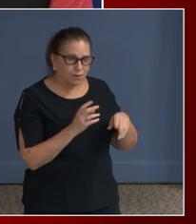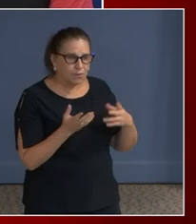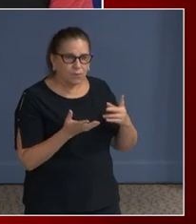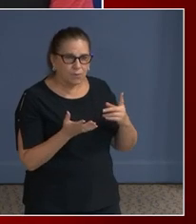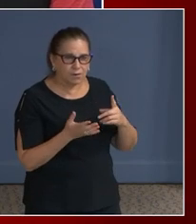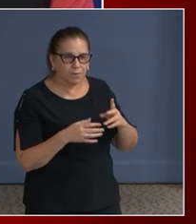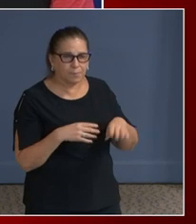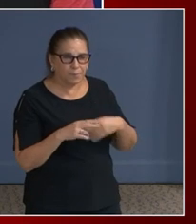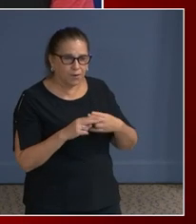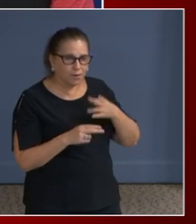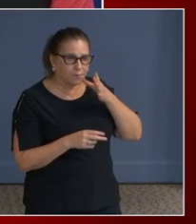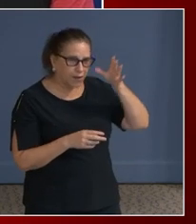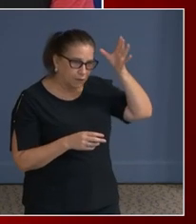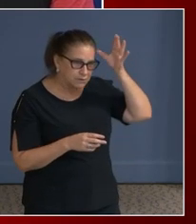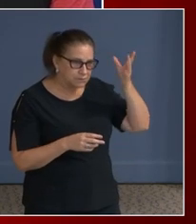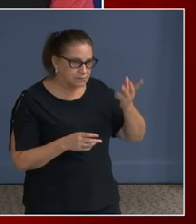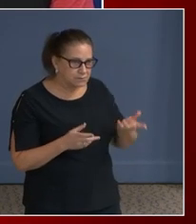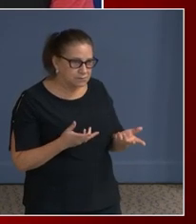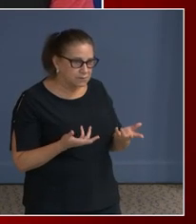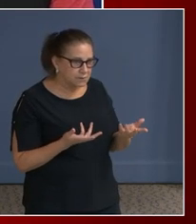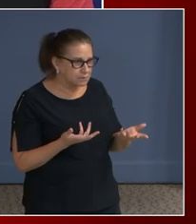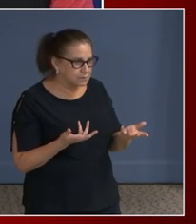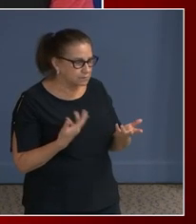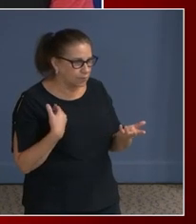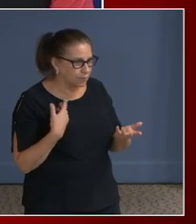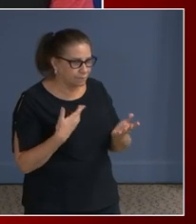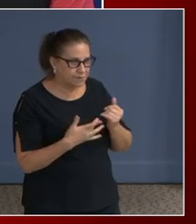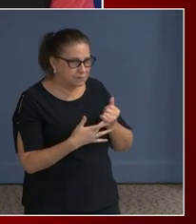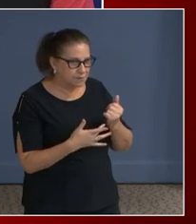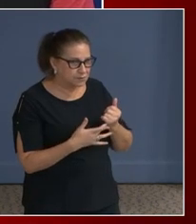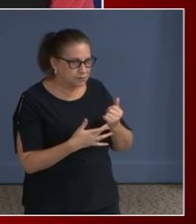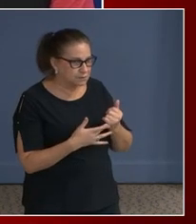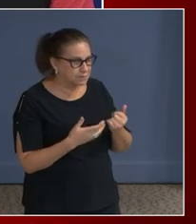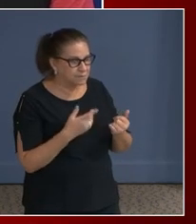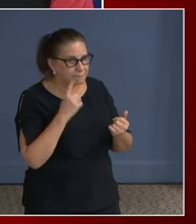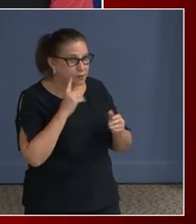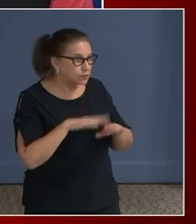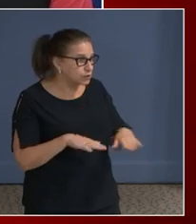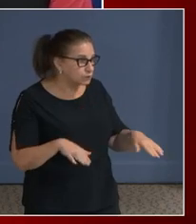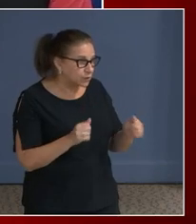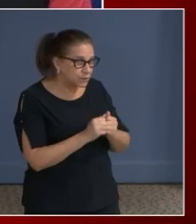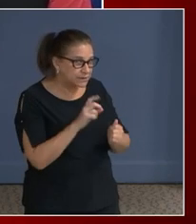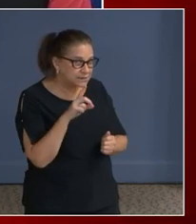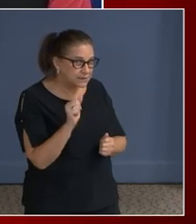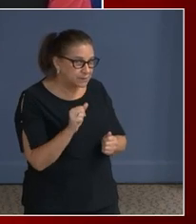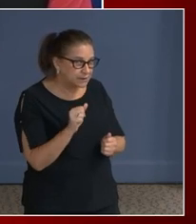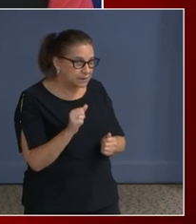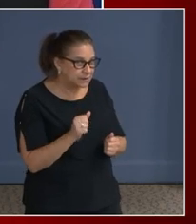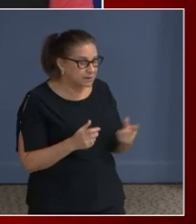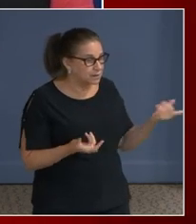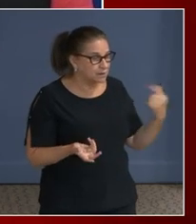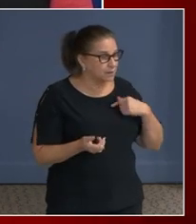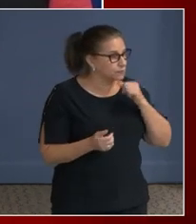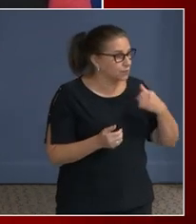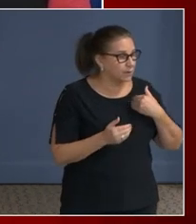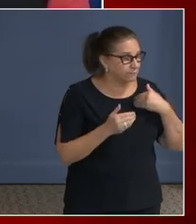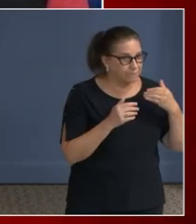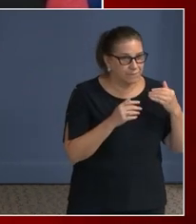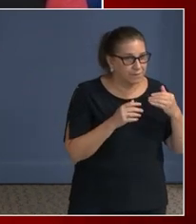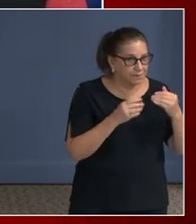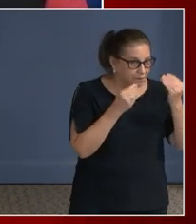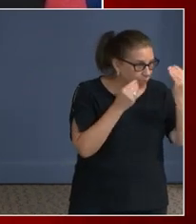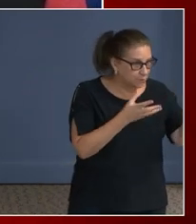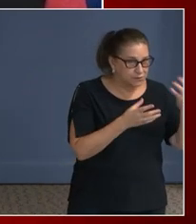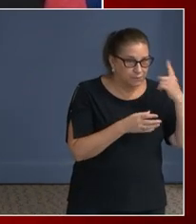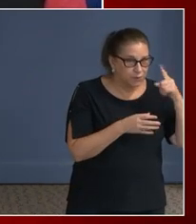pick up their technology, how that might be addressed with those students. I don't know that they have a technology issue. Is that what the allegation is, that they don't